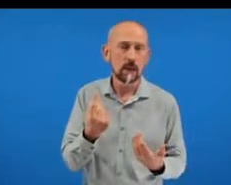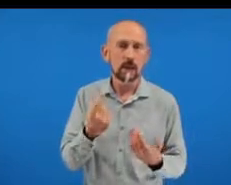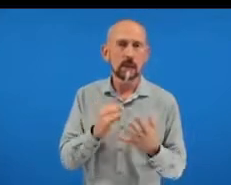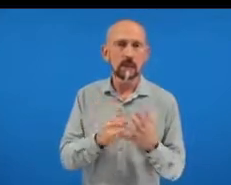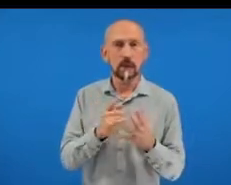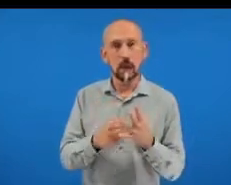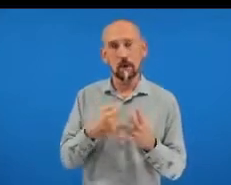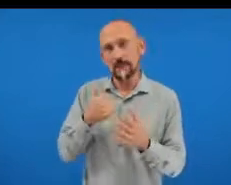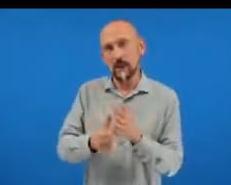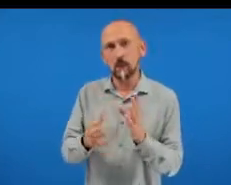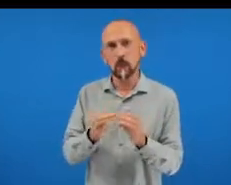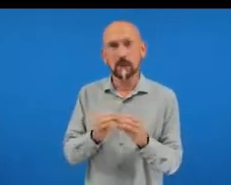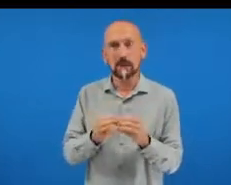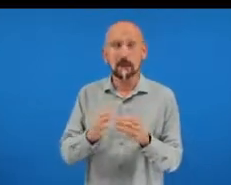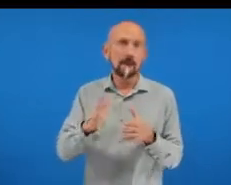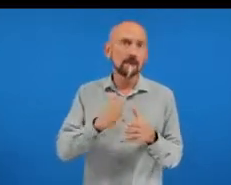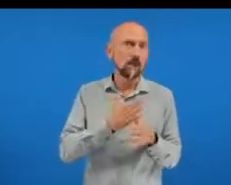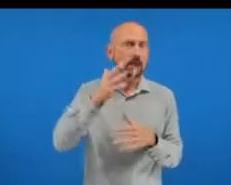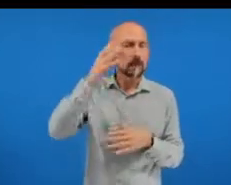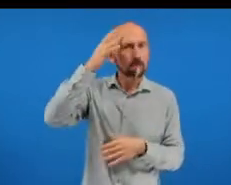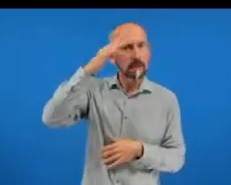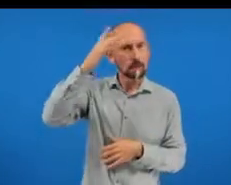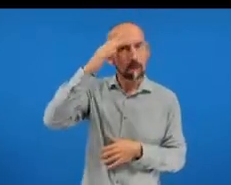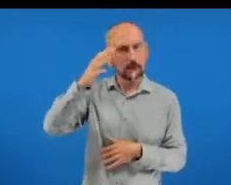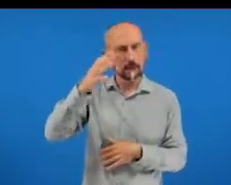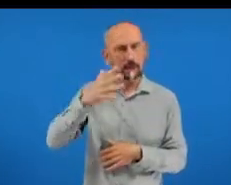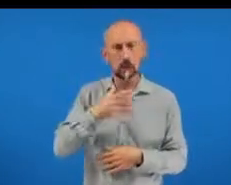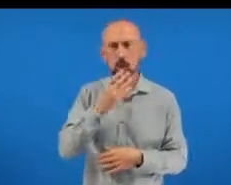principles, applying my psychological knowledge.